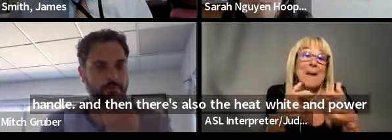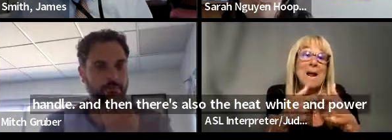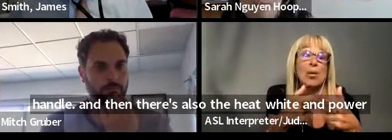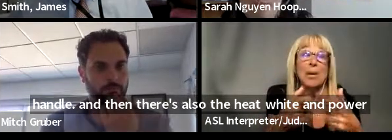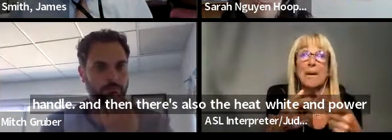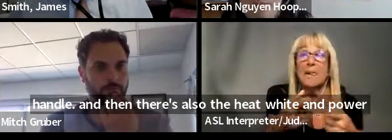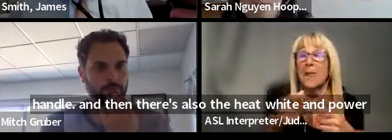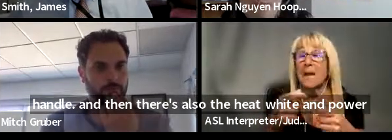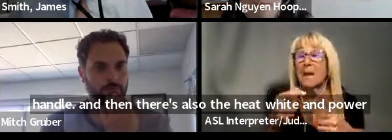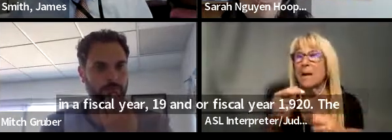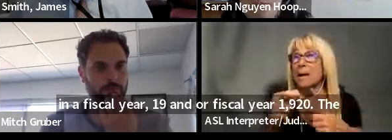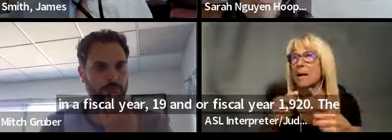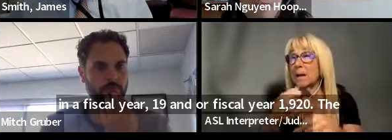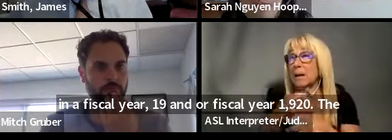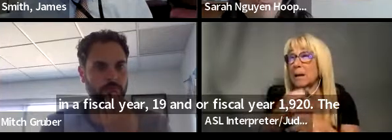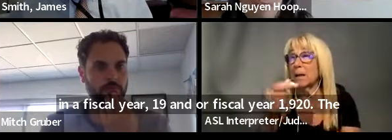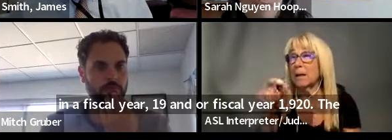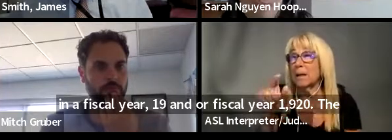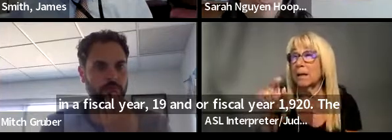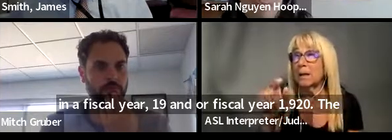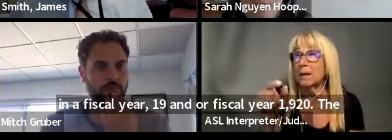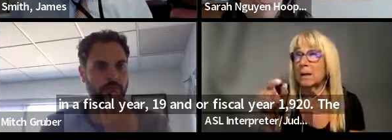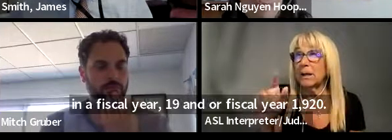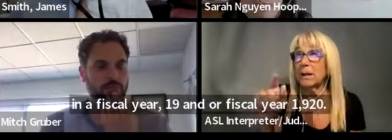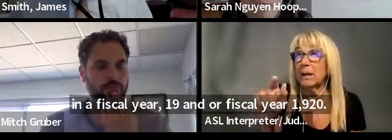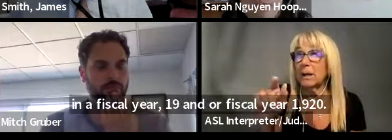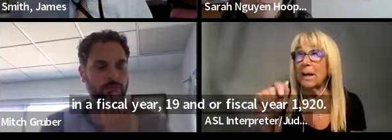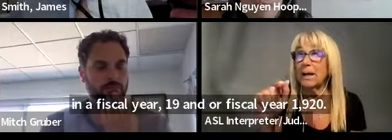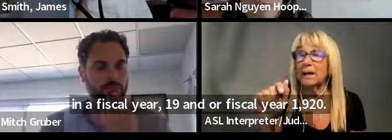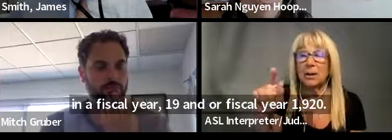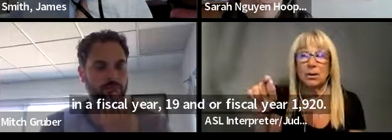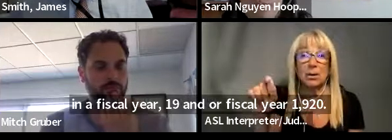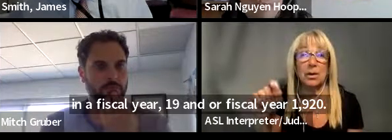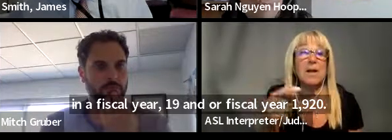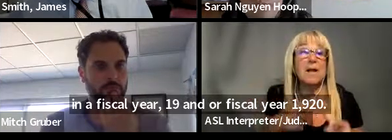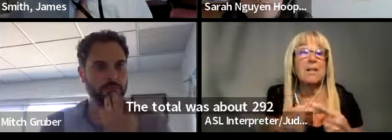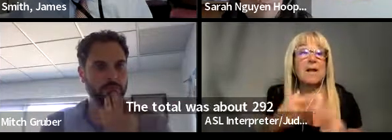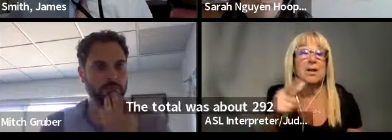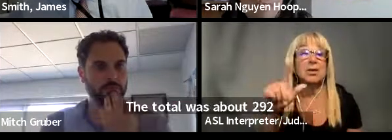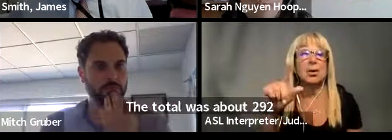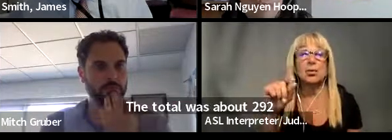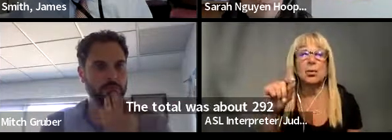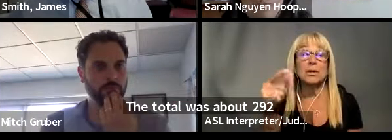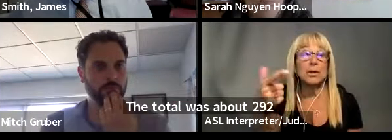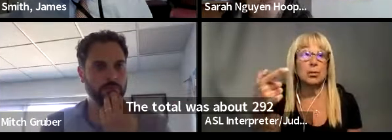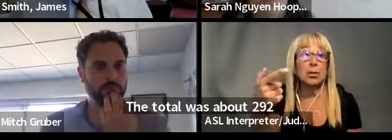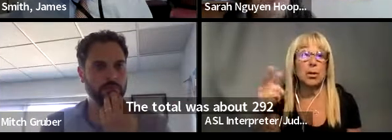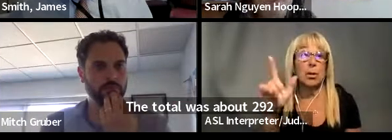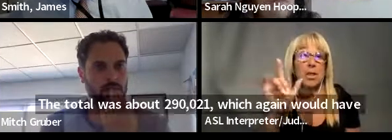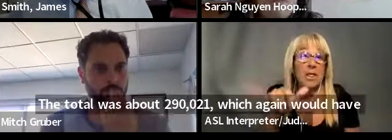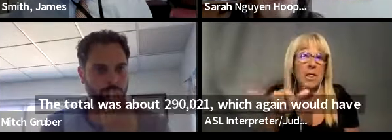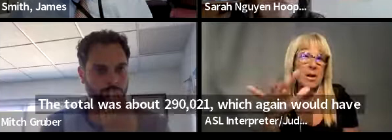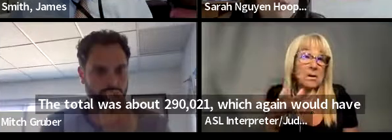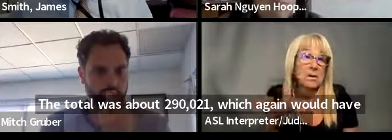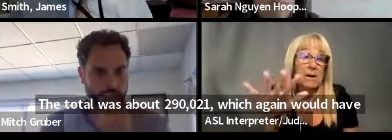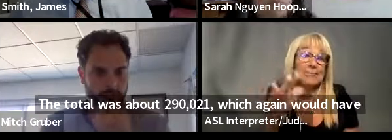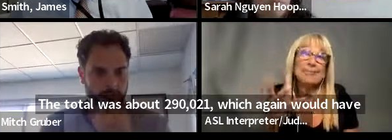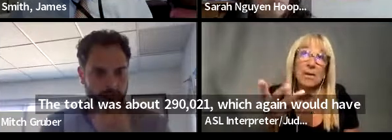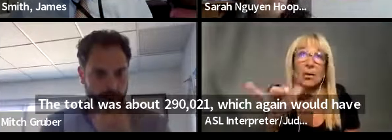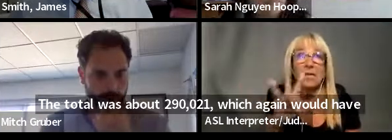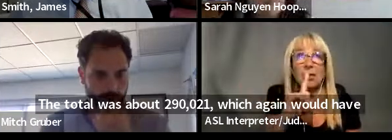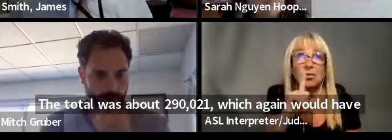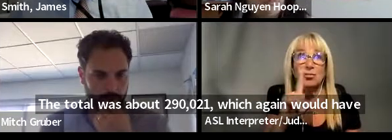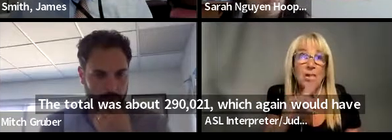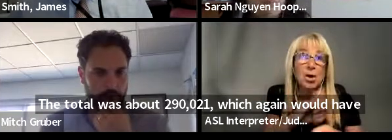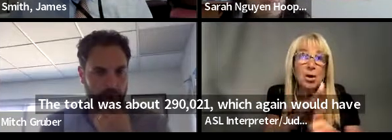1920, the total was about 290,000. In 2021, which again would have been COVID,